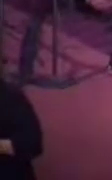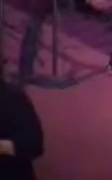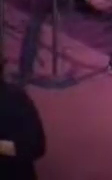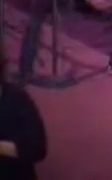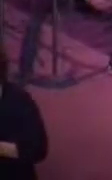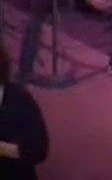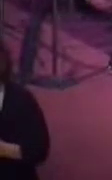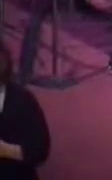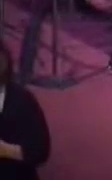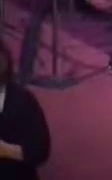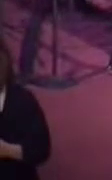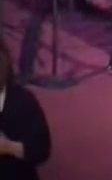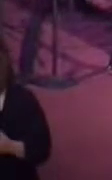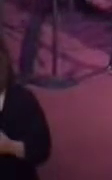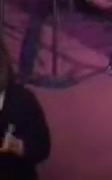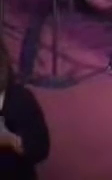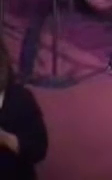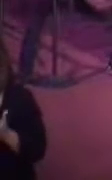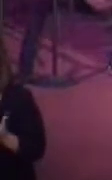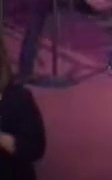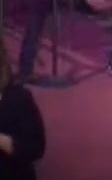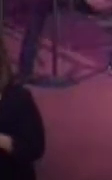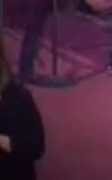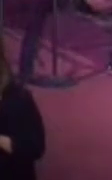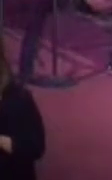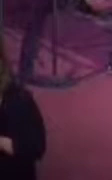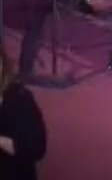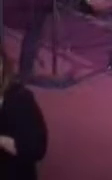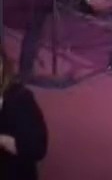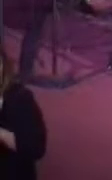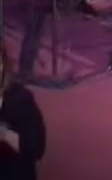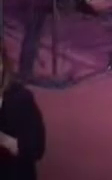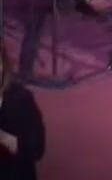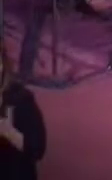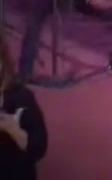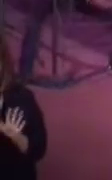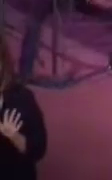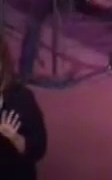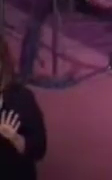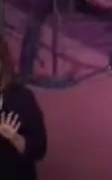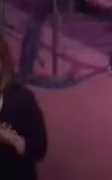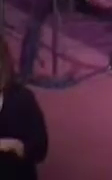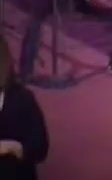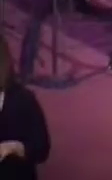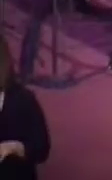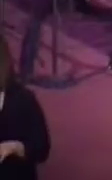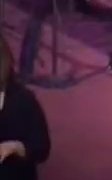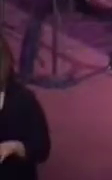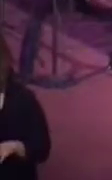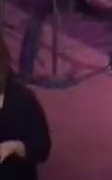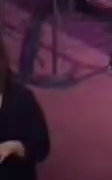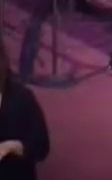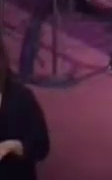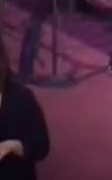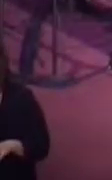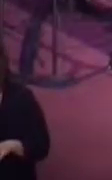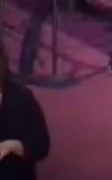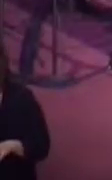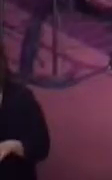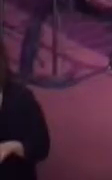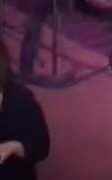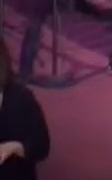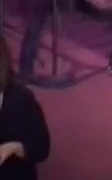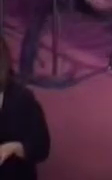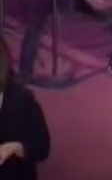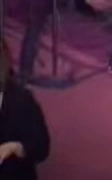going to die this very night. The 70 years were up." And Daniel knew the Persian kingdom, the Medo-Persian kingdom, was